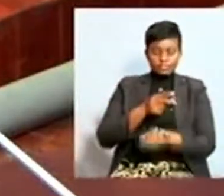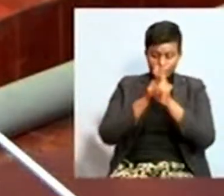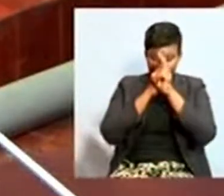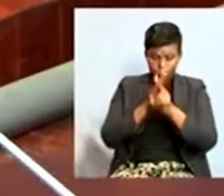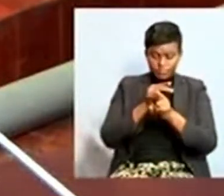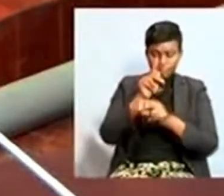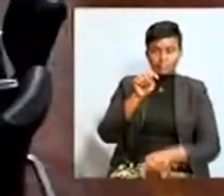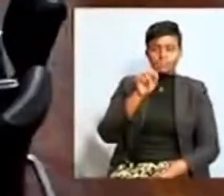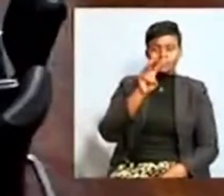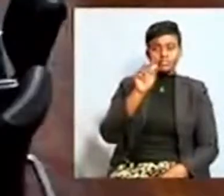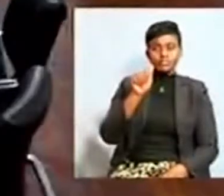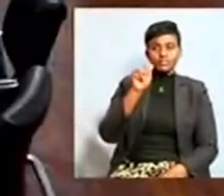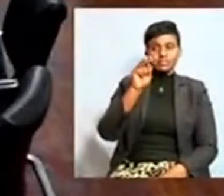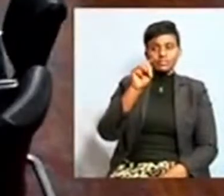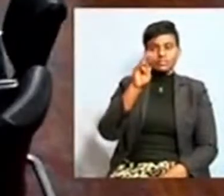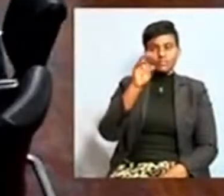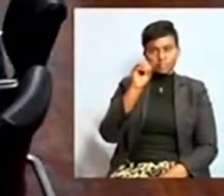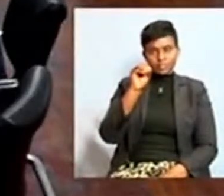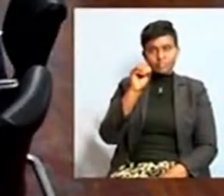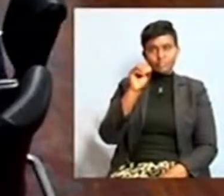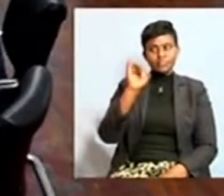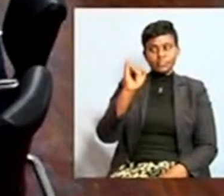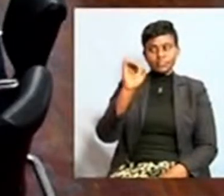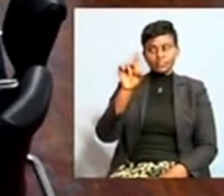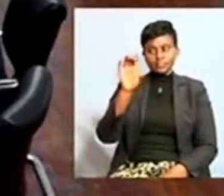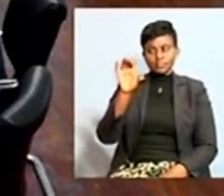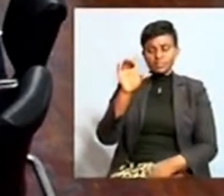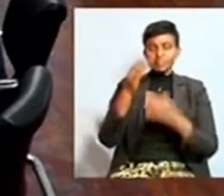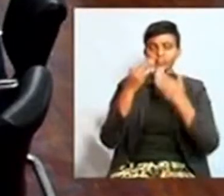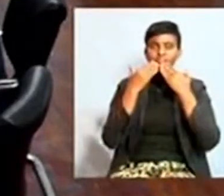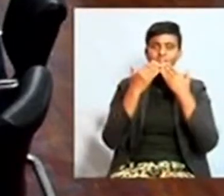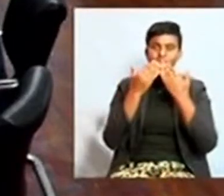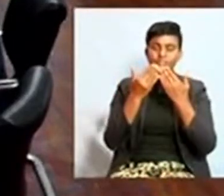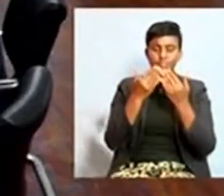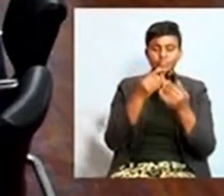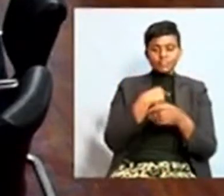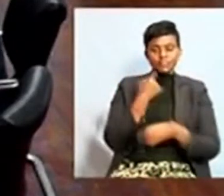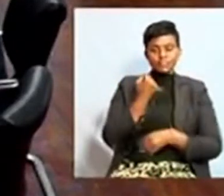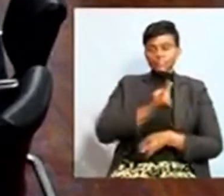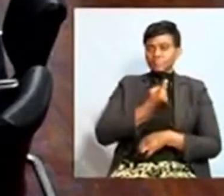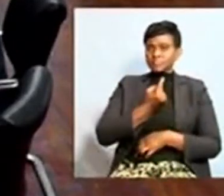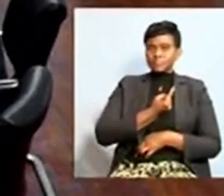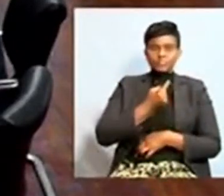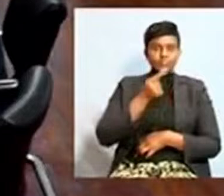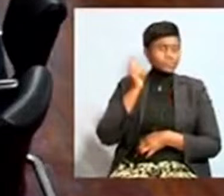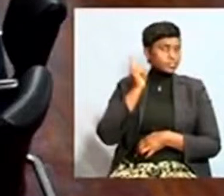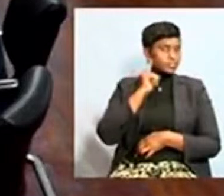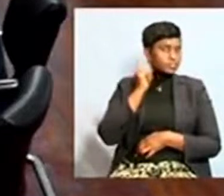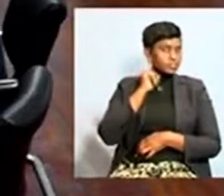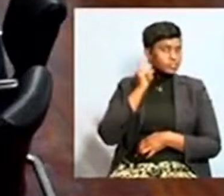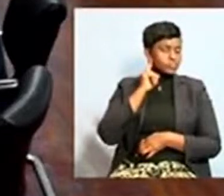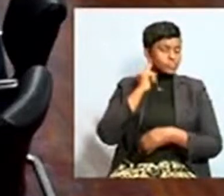Twambo. Thank you so much, IDC. I might just want to get a more